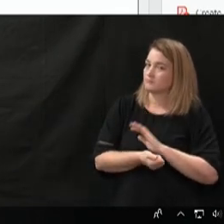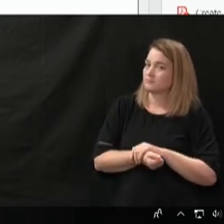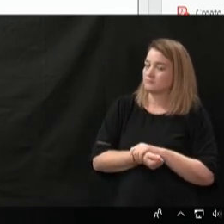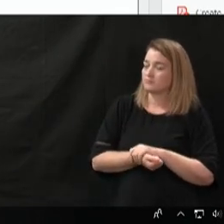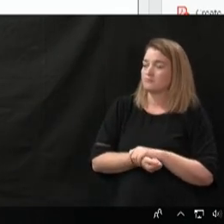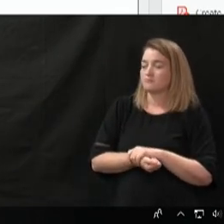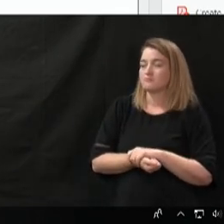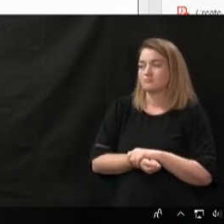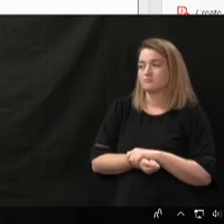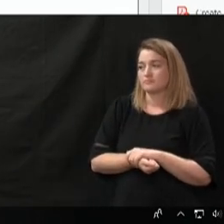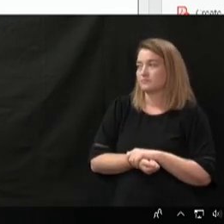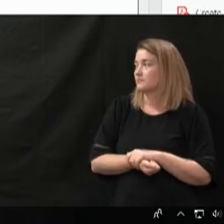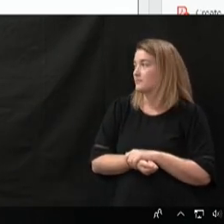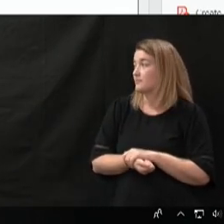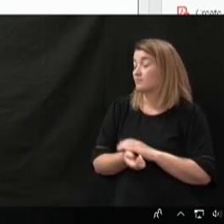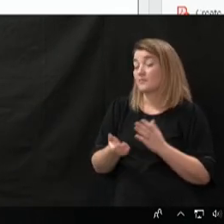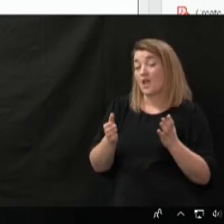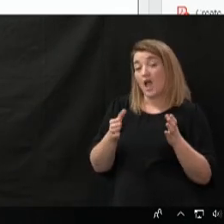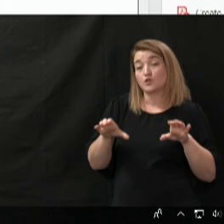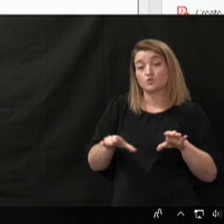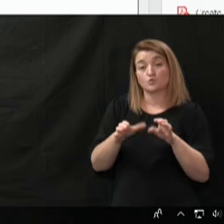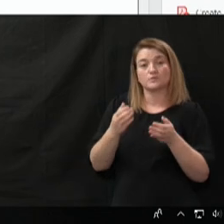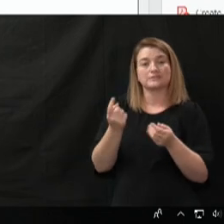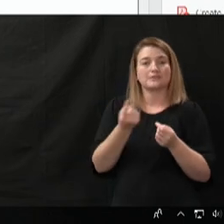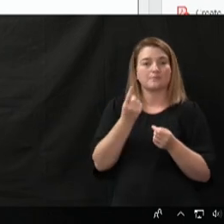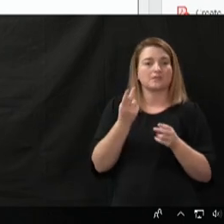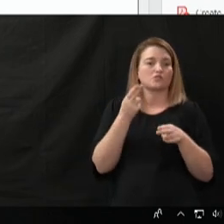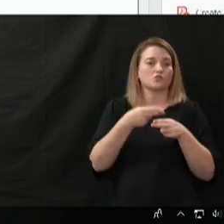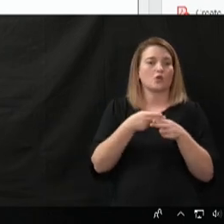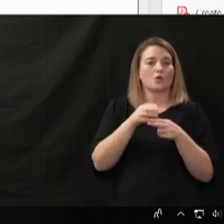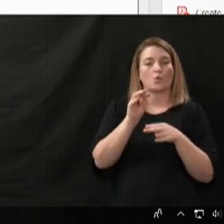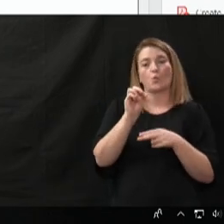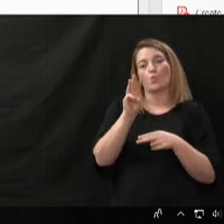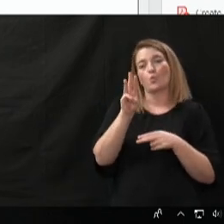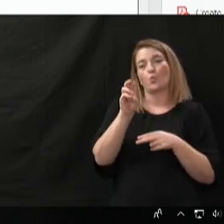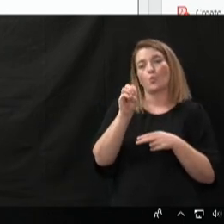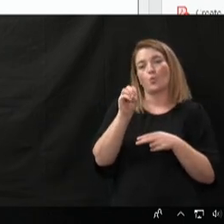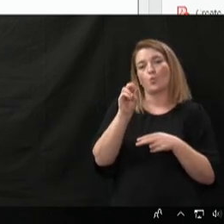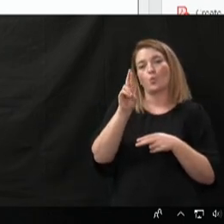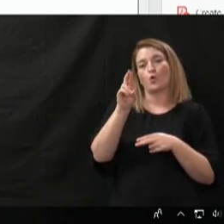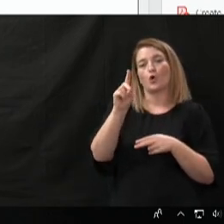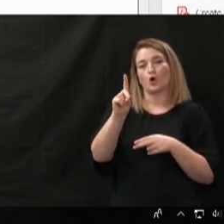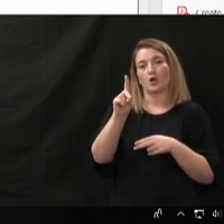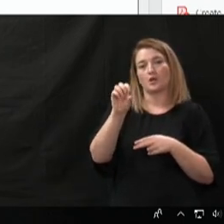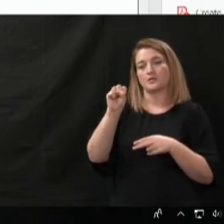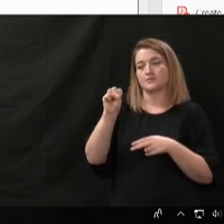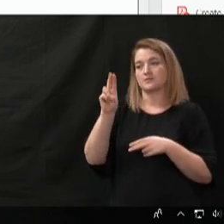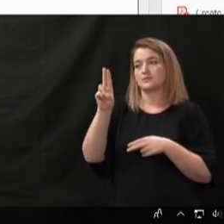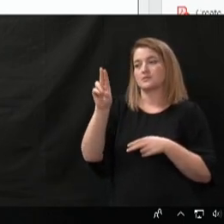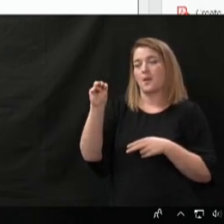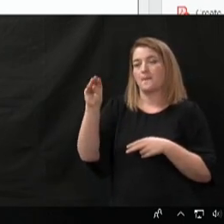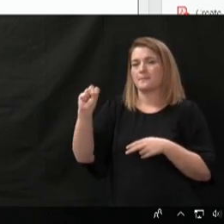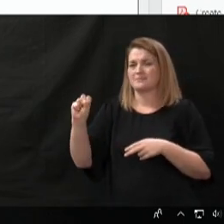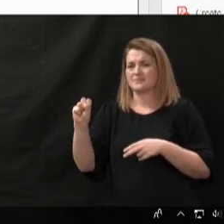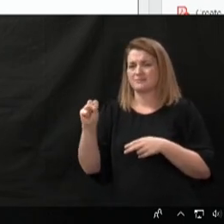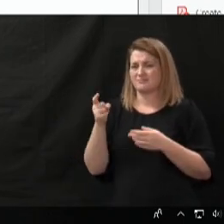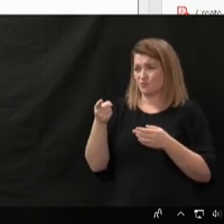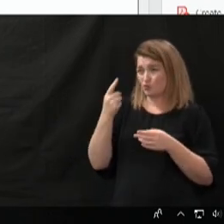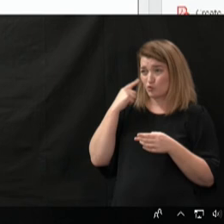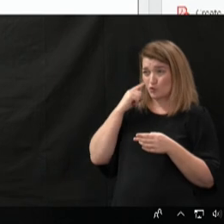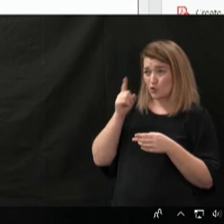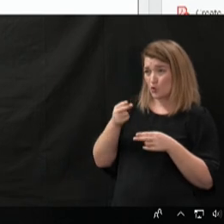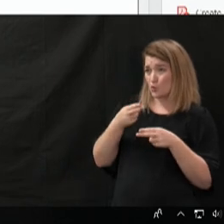morphology is I do something called word sums. And what I tell the kids is, have you ever heard the word sums before? And they said, oh,